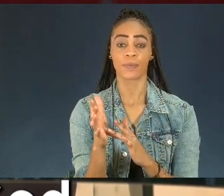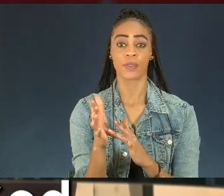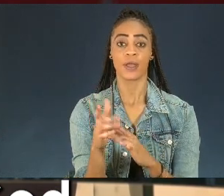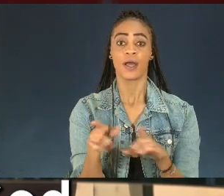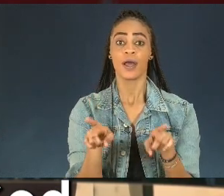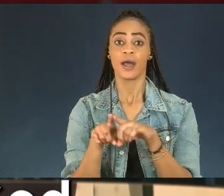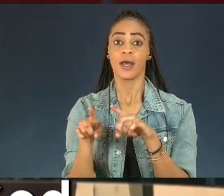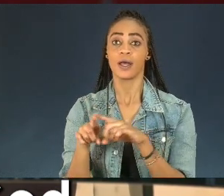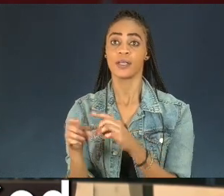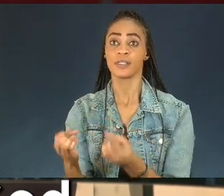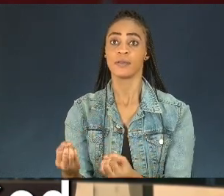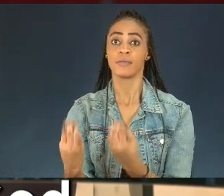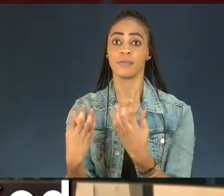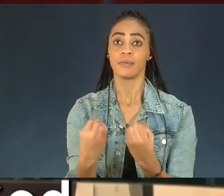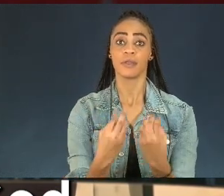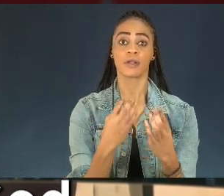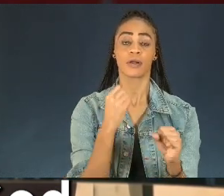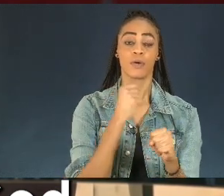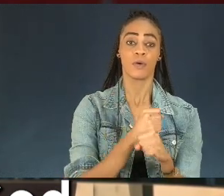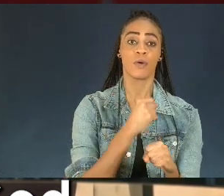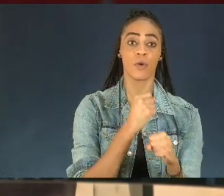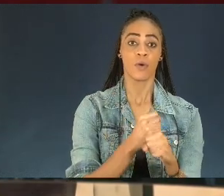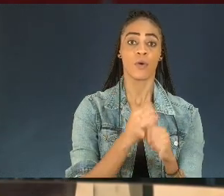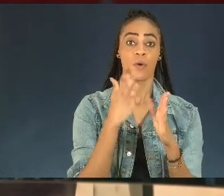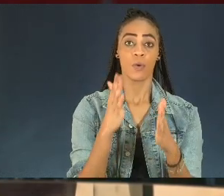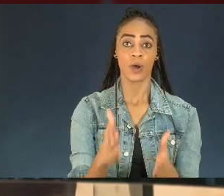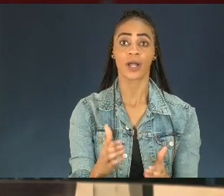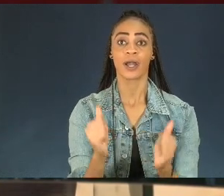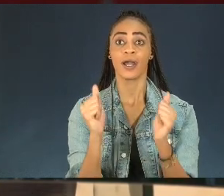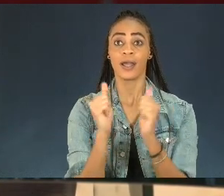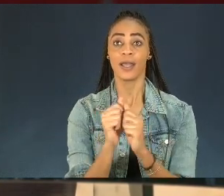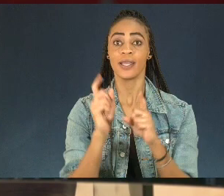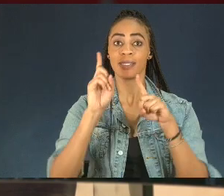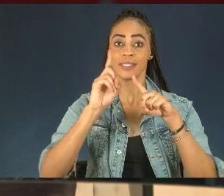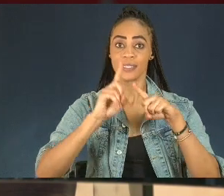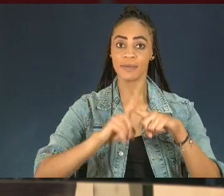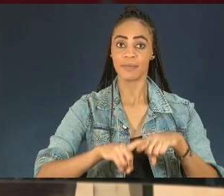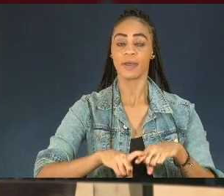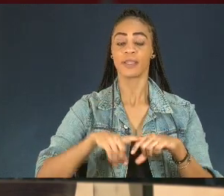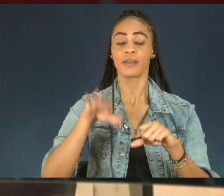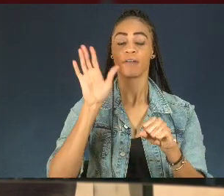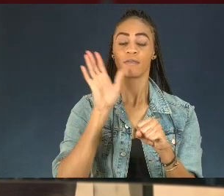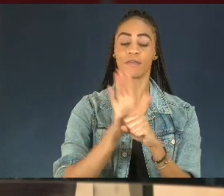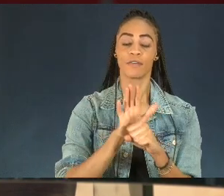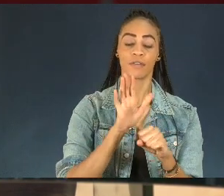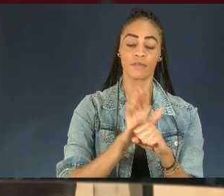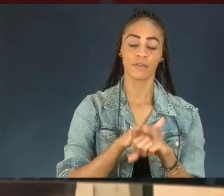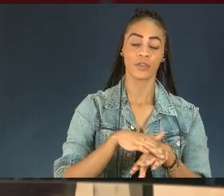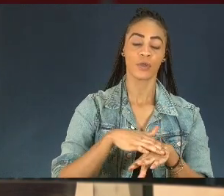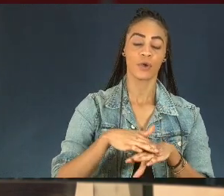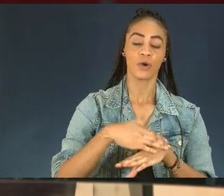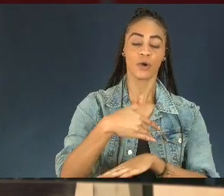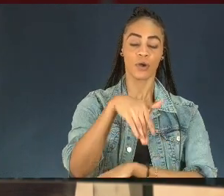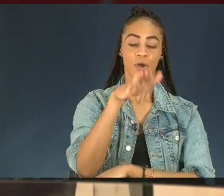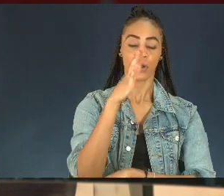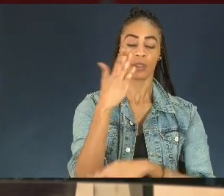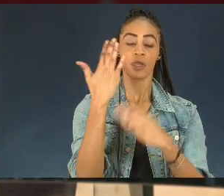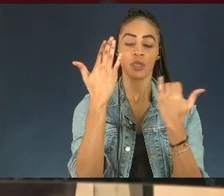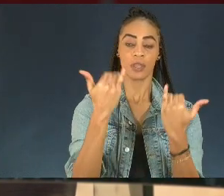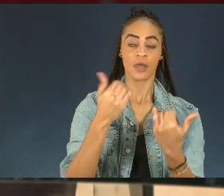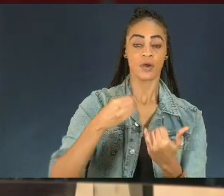he depended entirely on God. And so Jacob has met God. They're wrestling. And